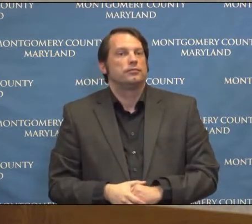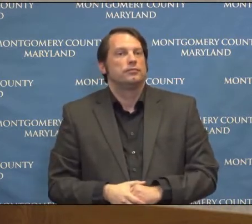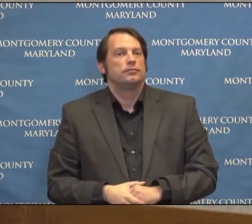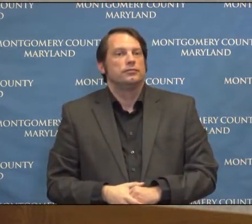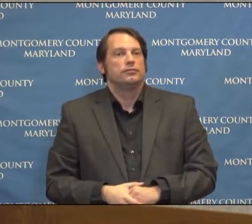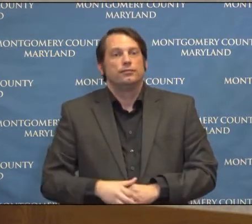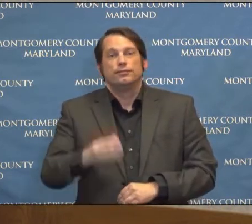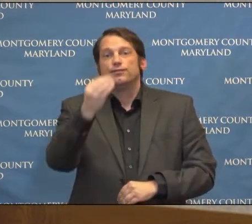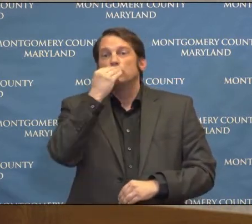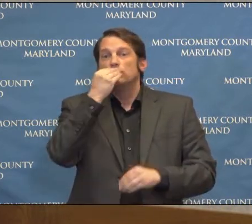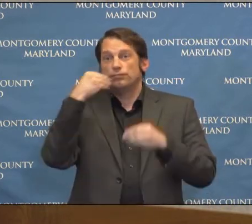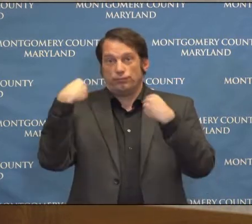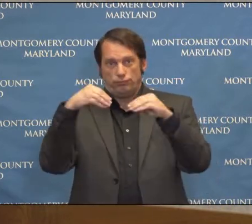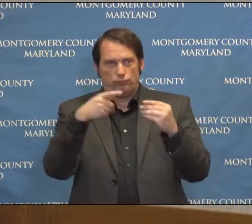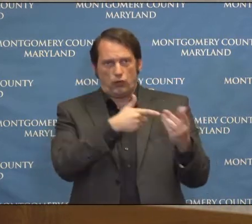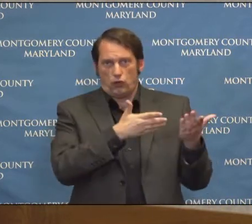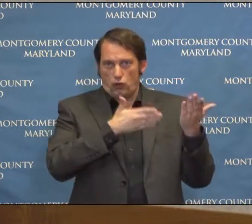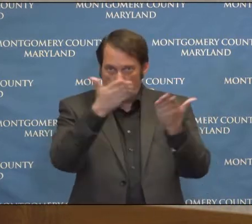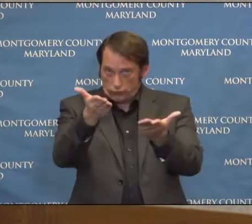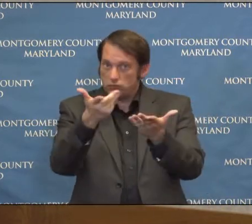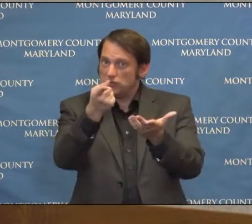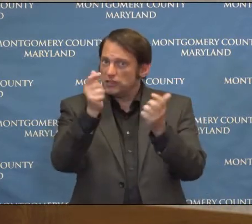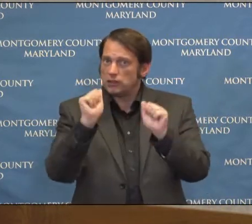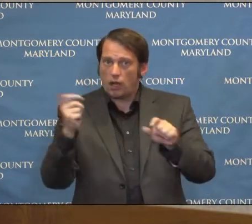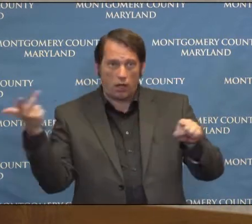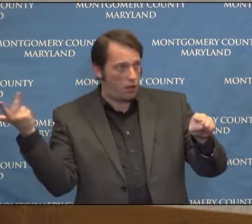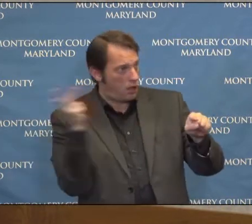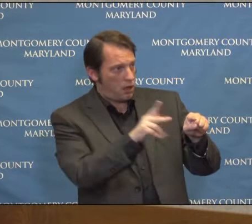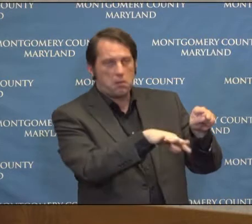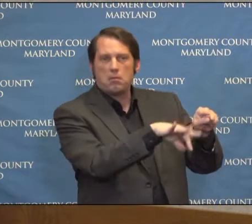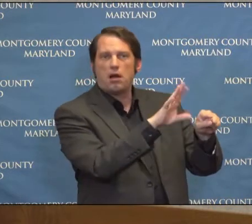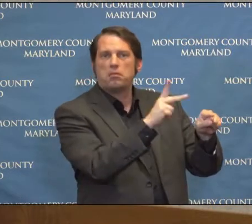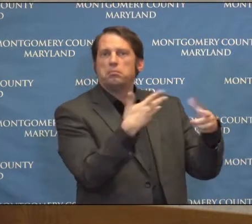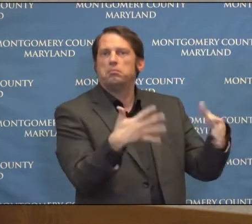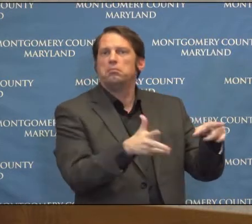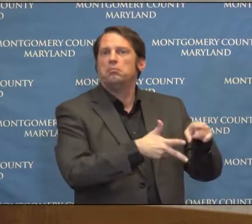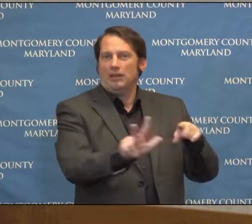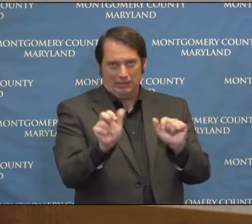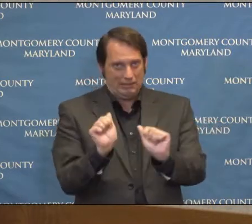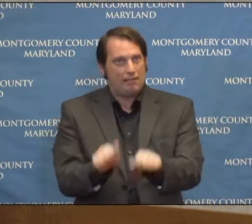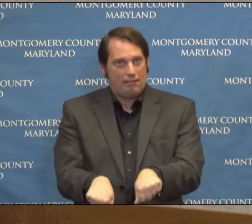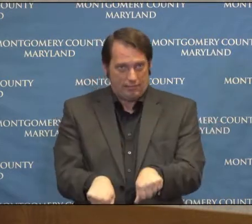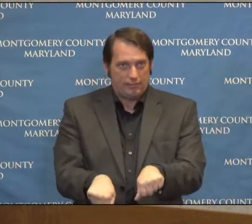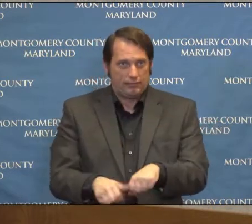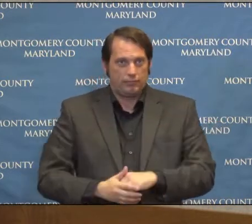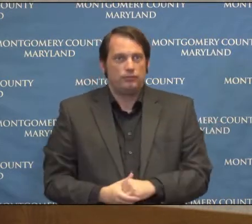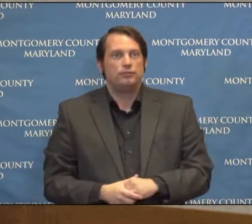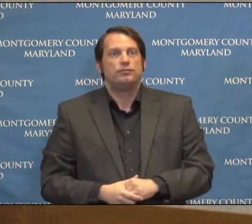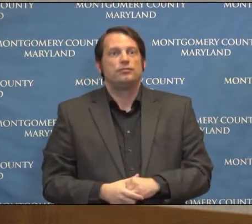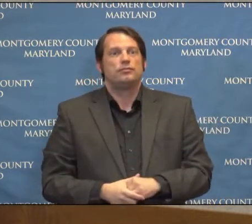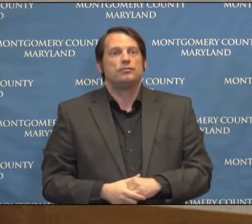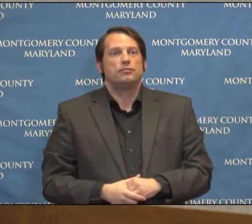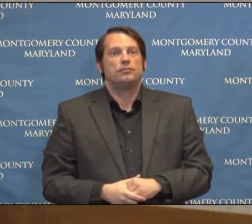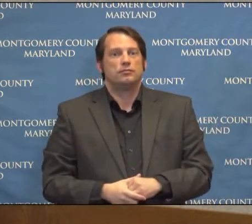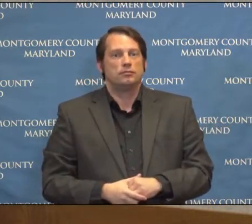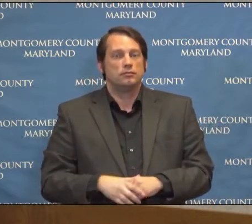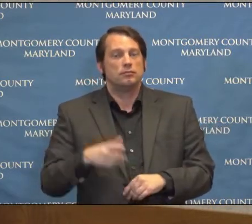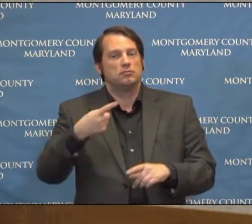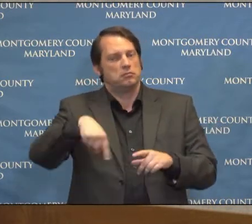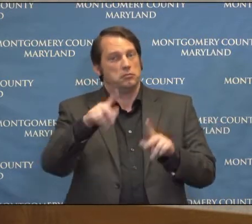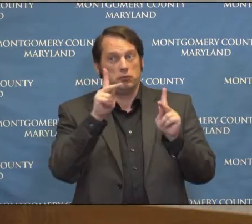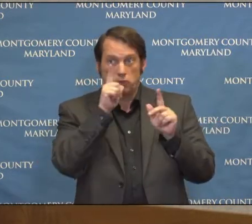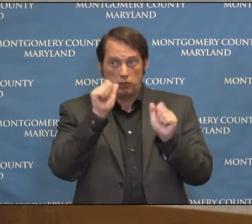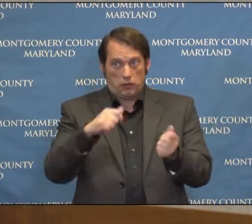as well for those who have the resources to make purchases for their food. Thank you, Heather. Mr.